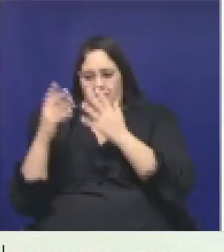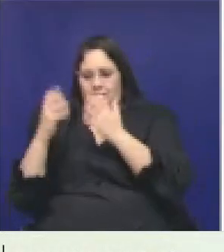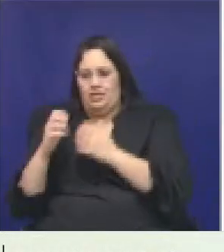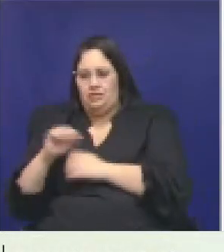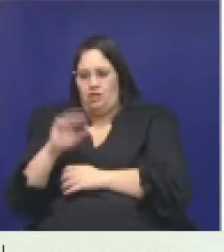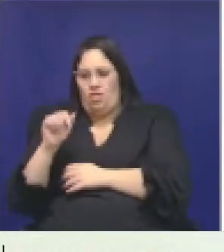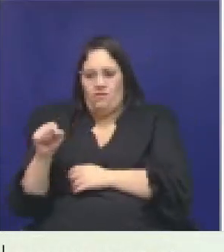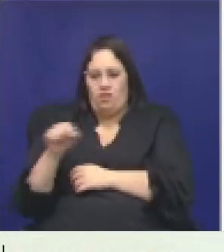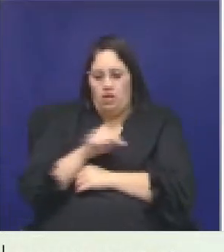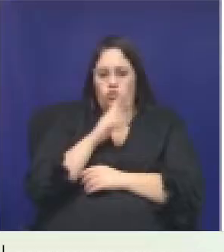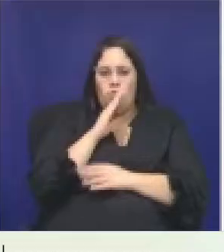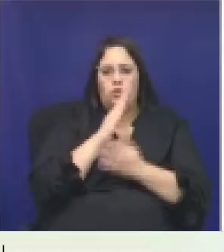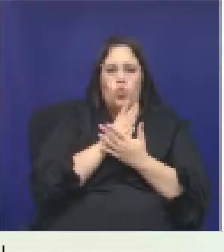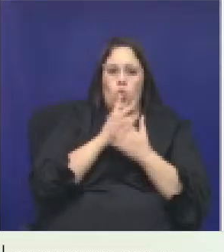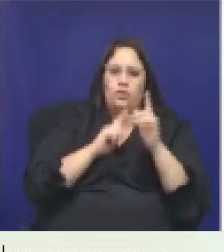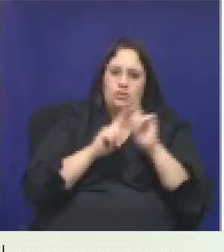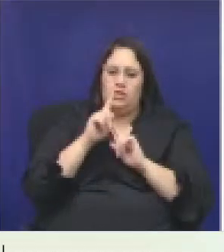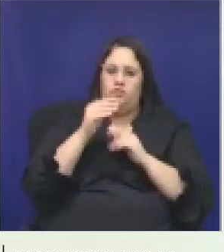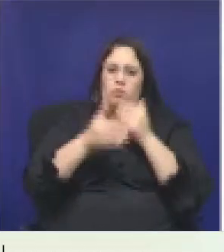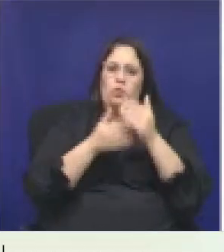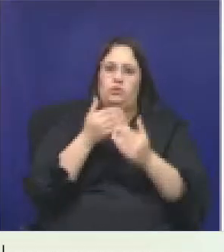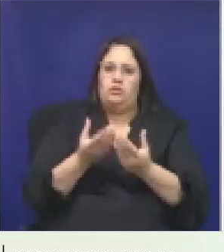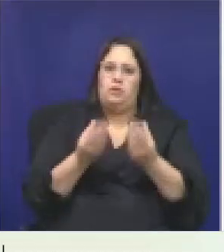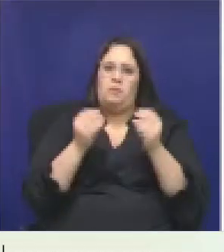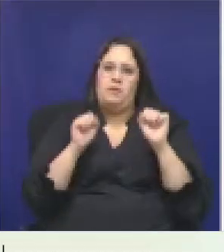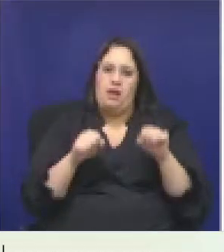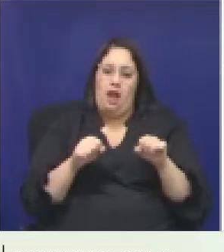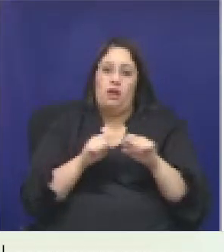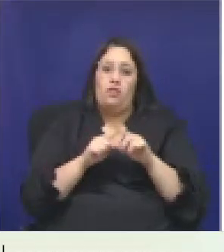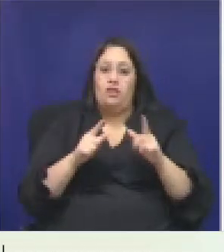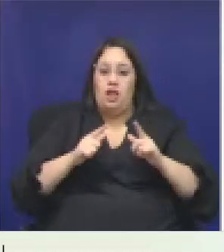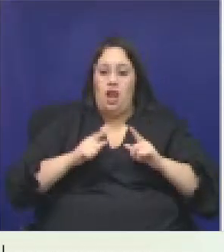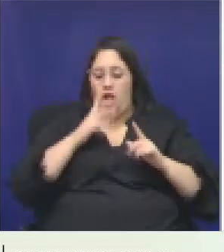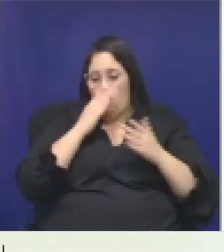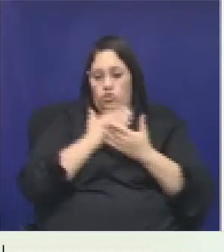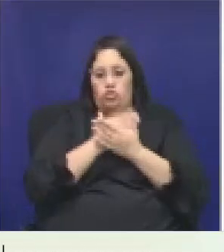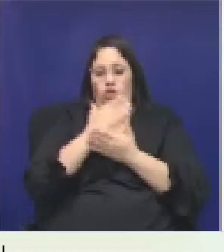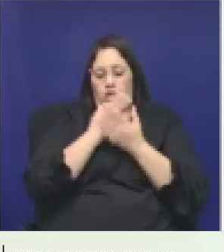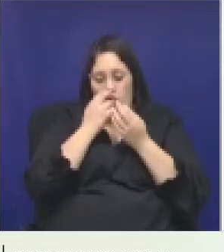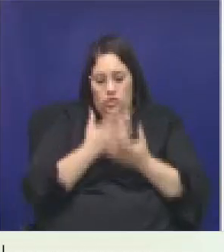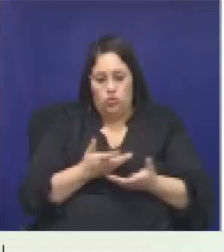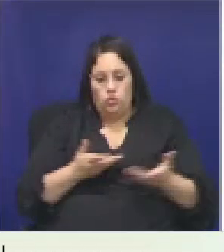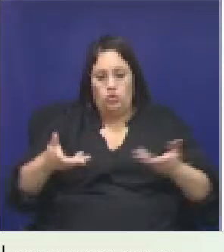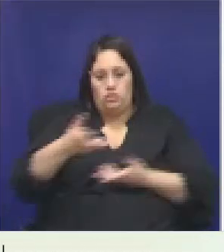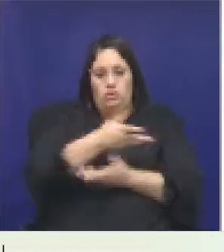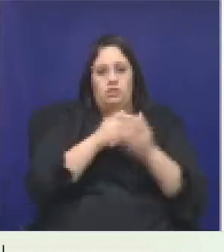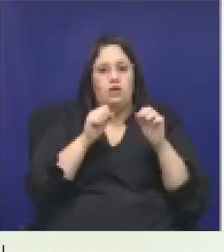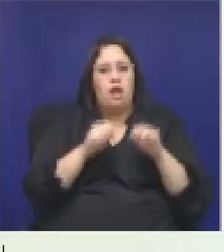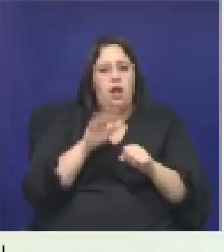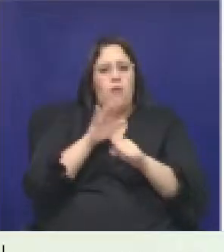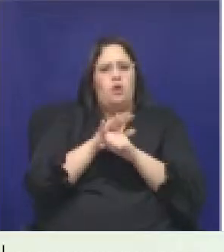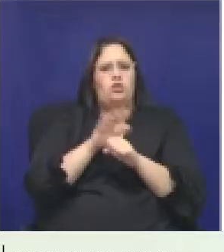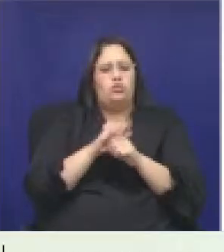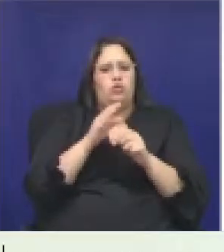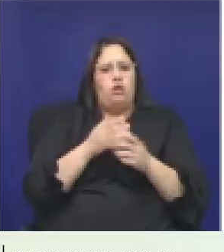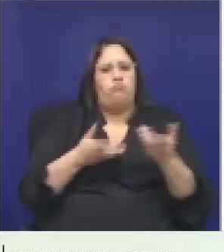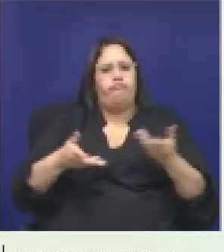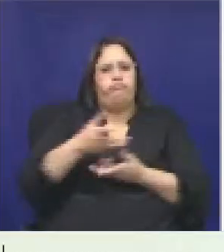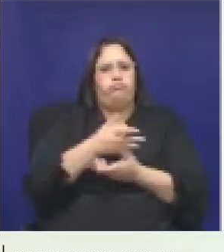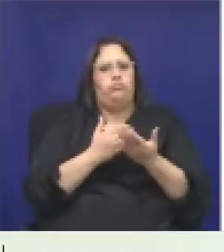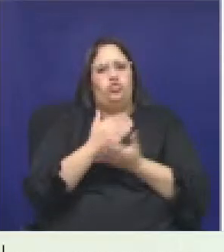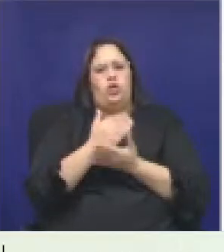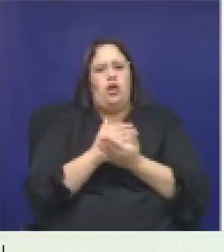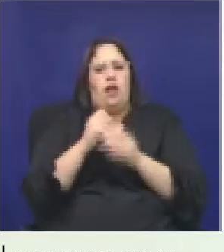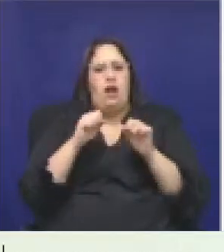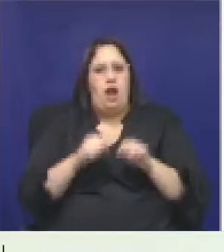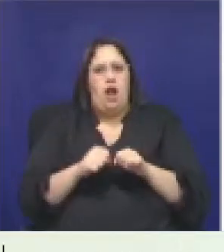SA to ensure a successful process. This could allow for sharing of resources and pressure off the budget